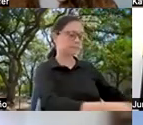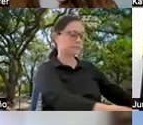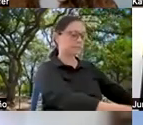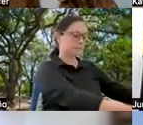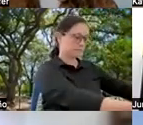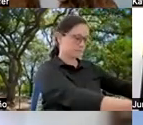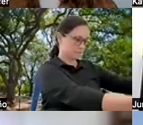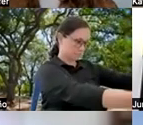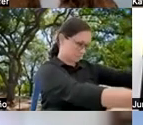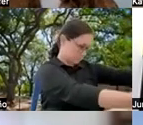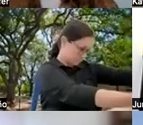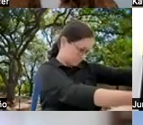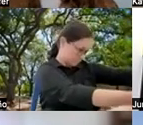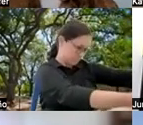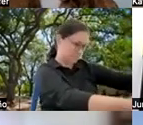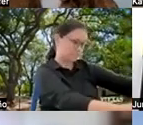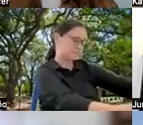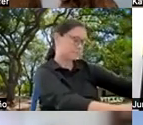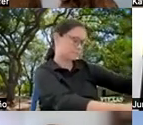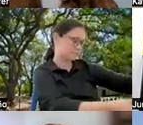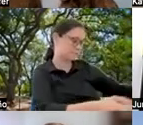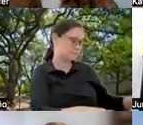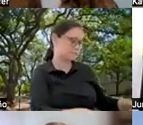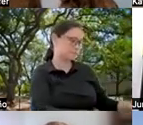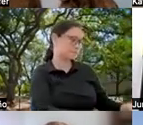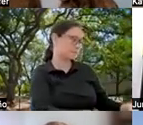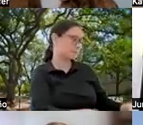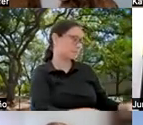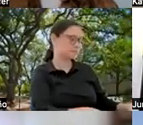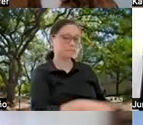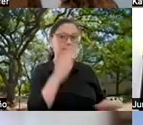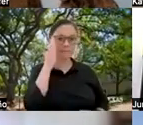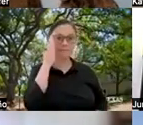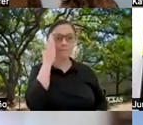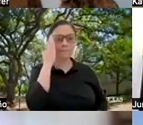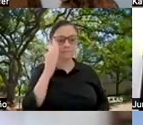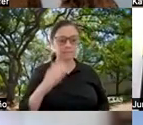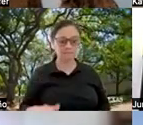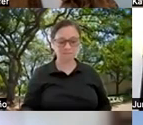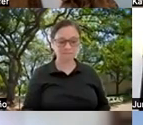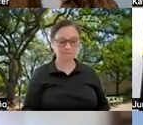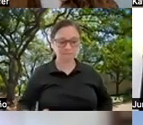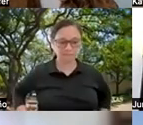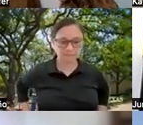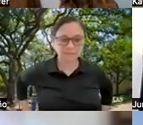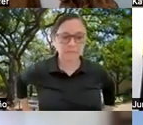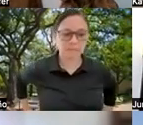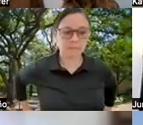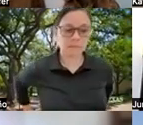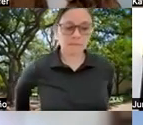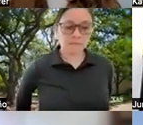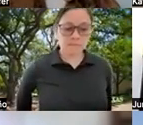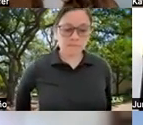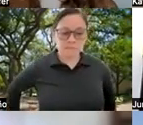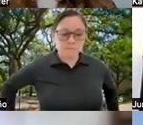the basic needs that a family, to ensure that families are well cared for and that they